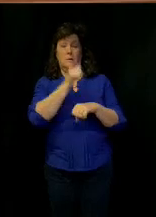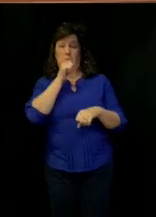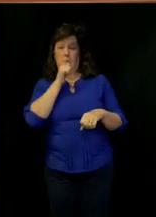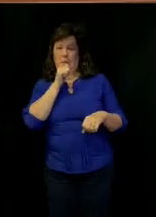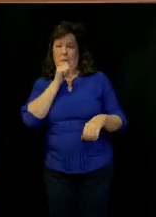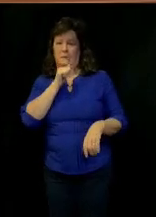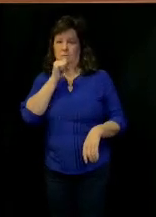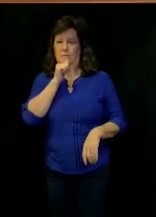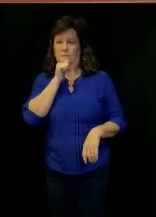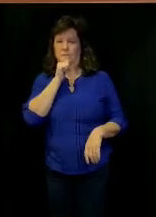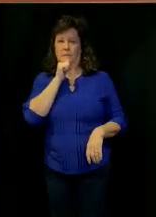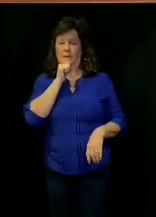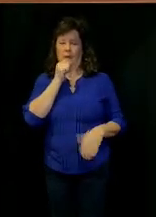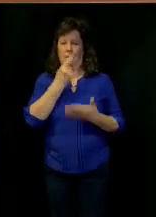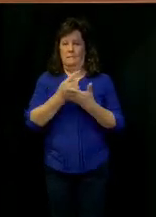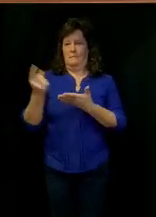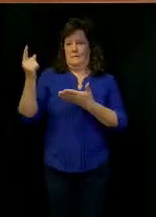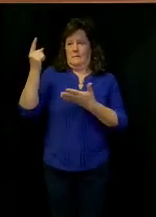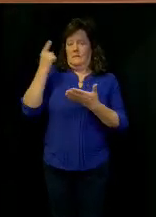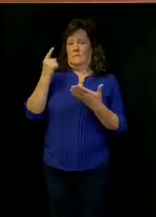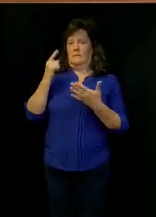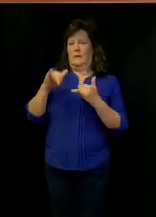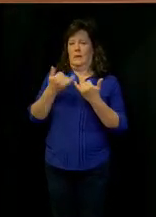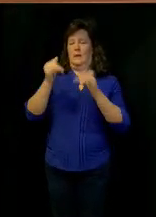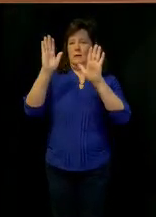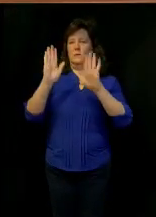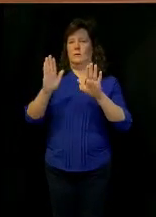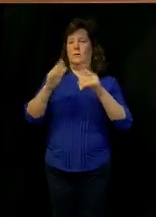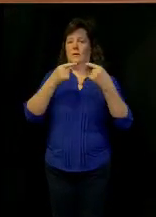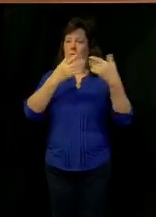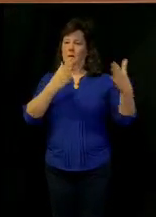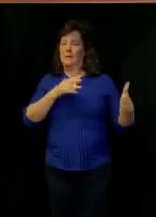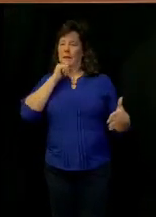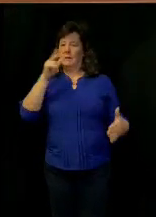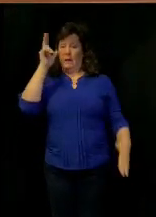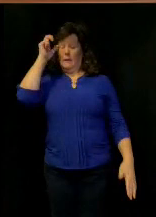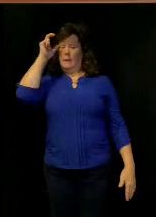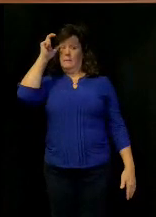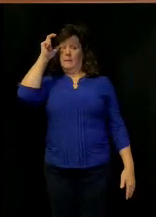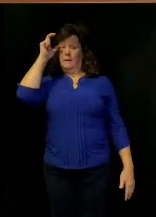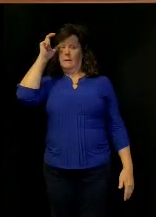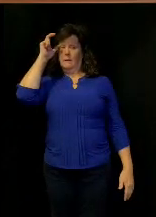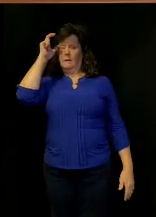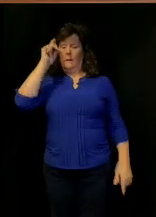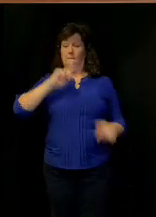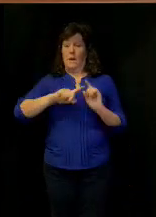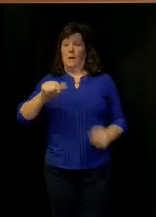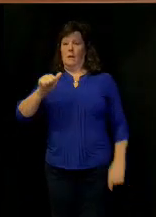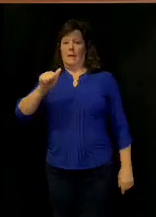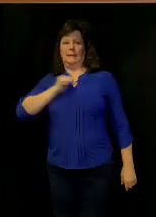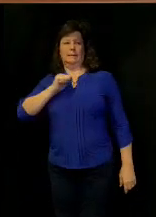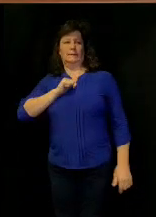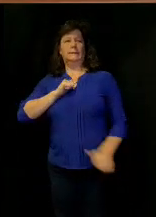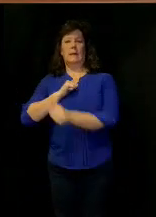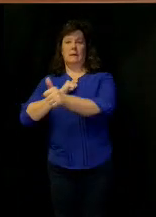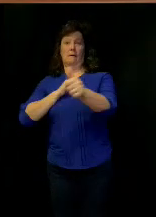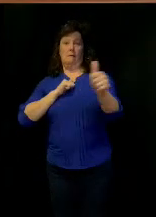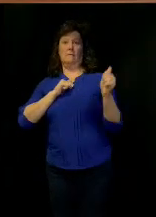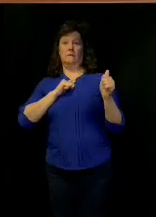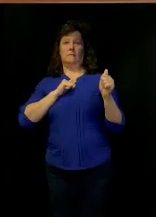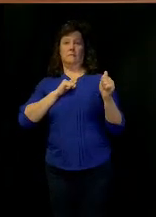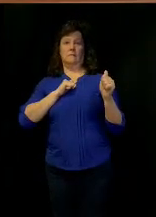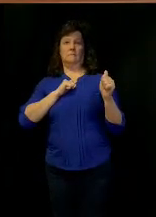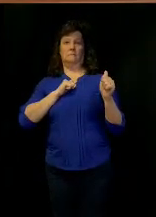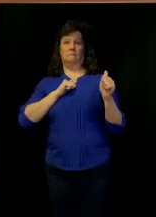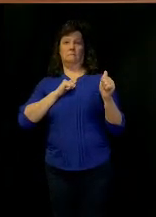that. We talked last week about how our greatest enemy is not the devil. Our greatest enemy is ourselves. So